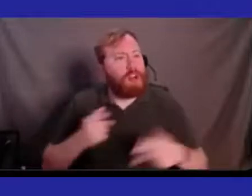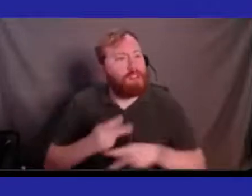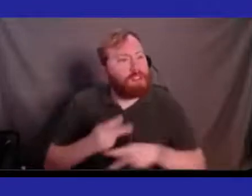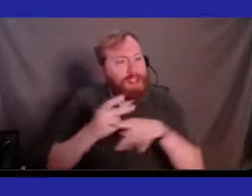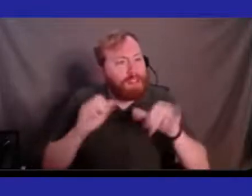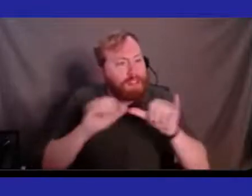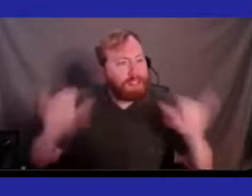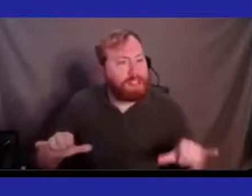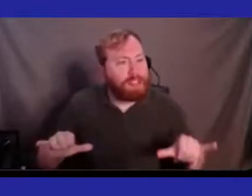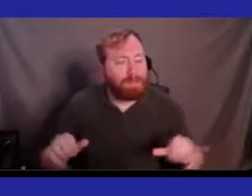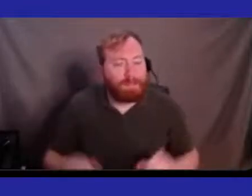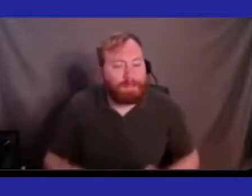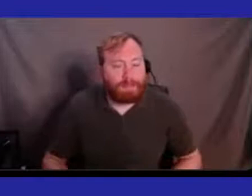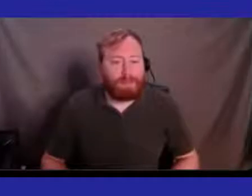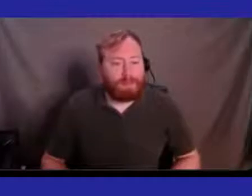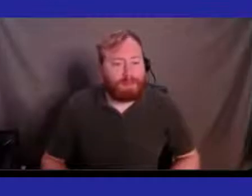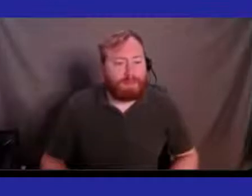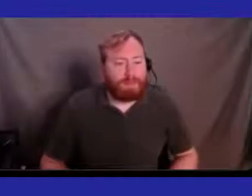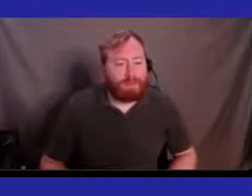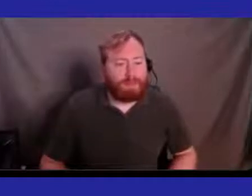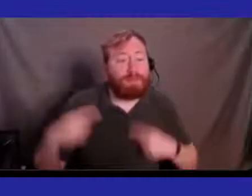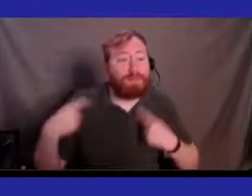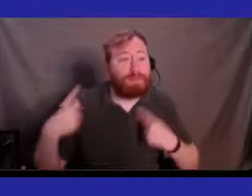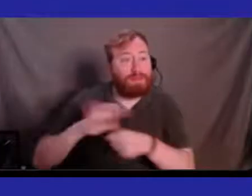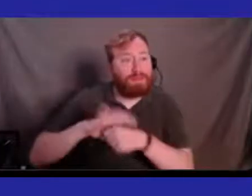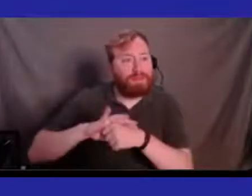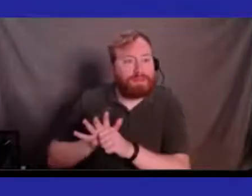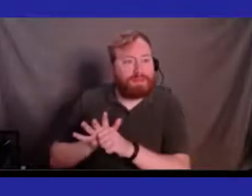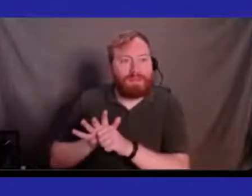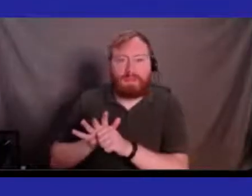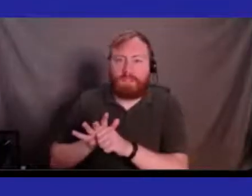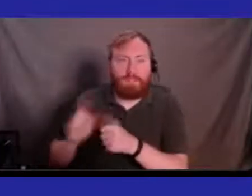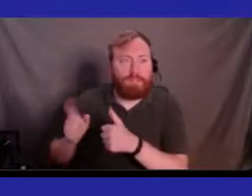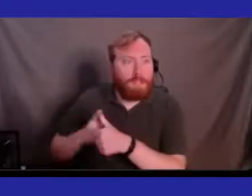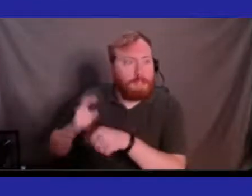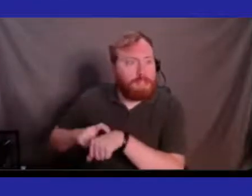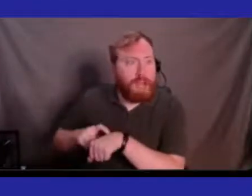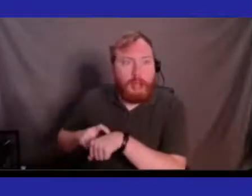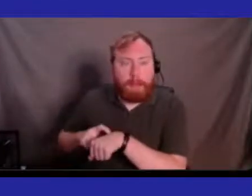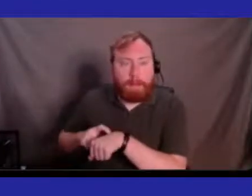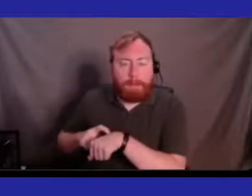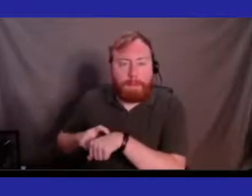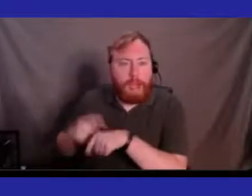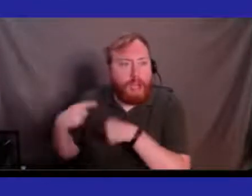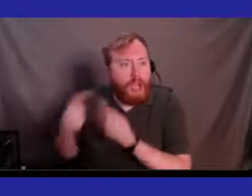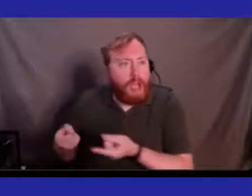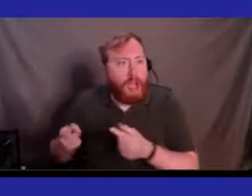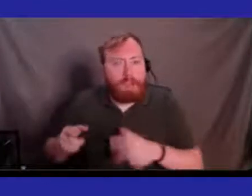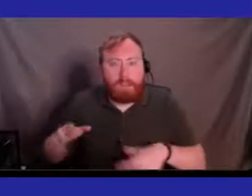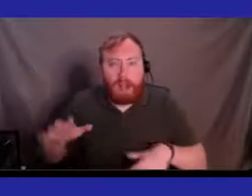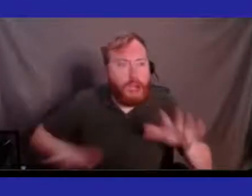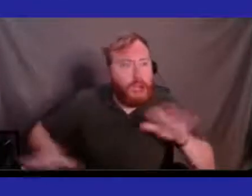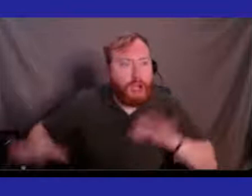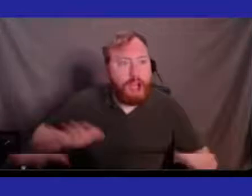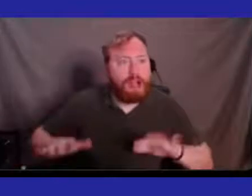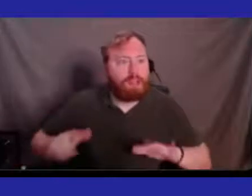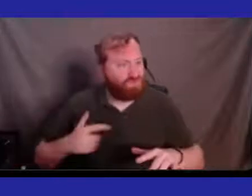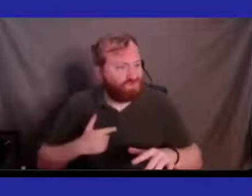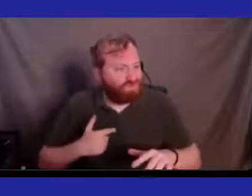pandemic. That's the first time ever, and our frontline workers were there for the people of the city of New